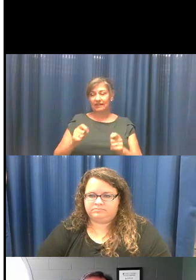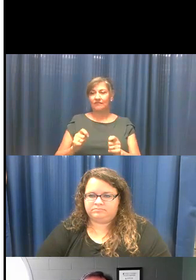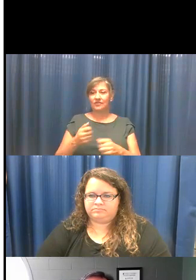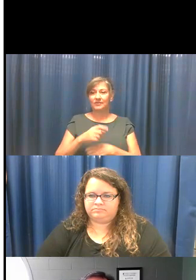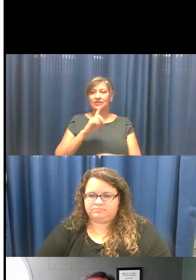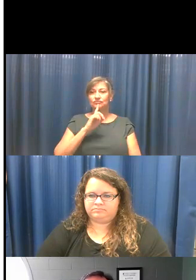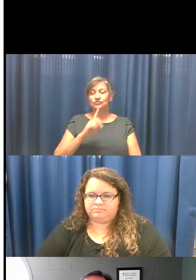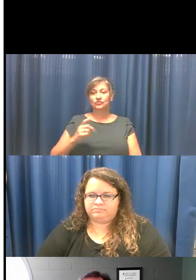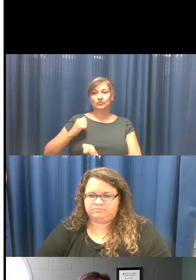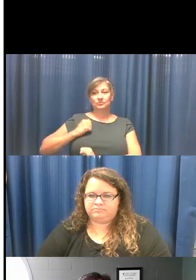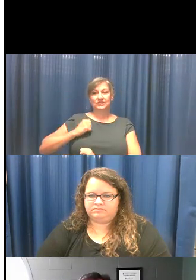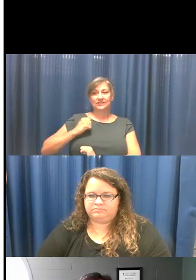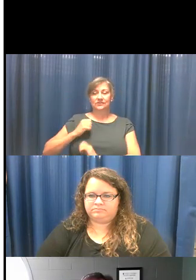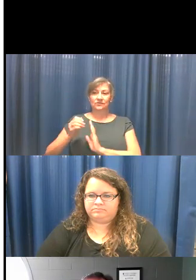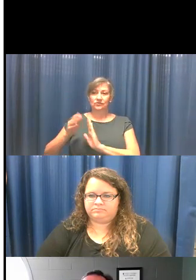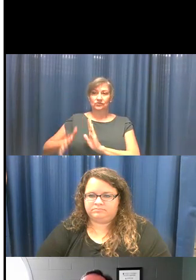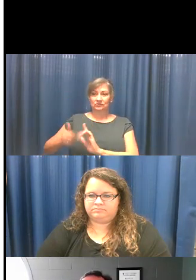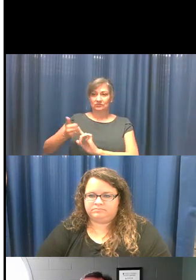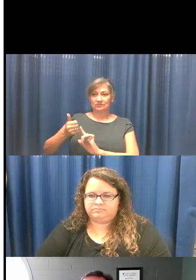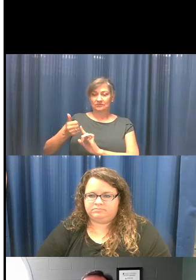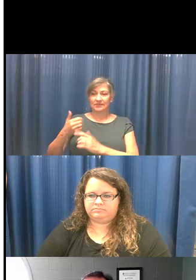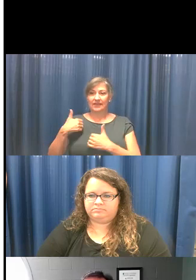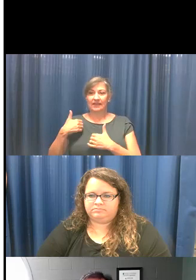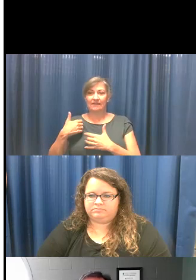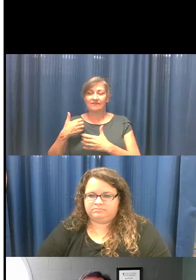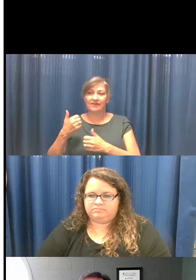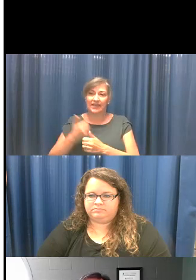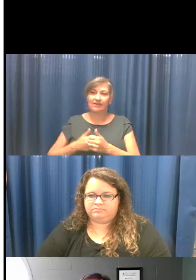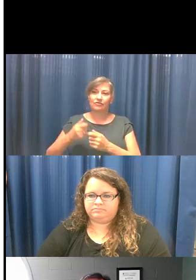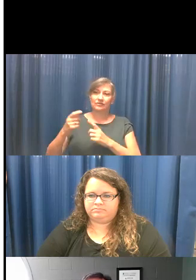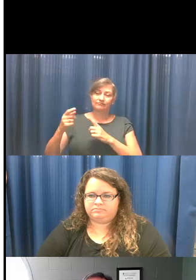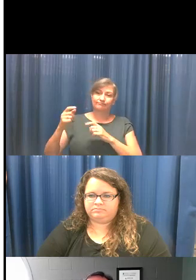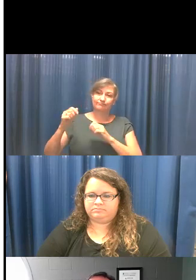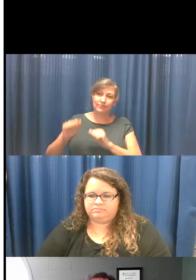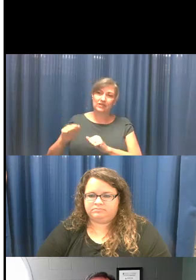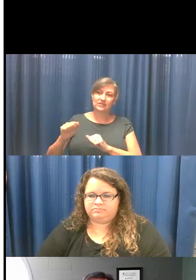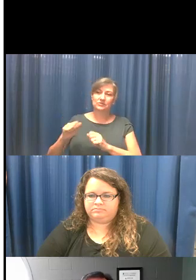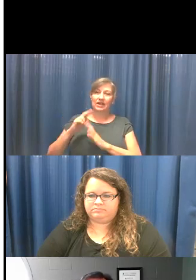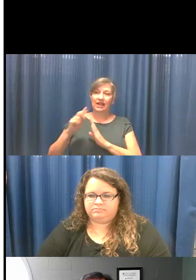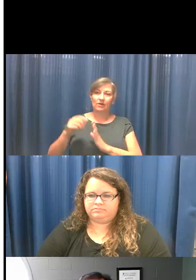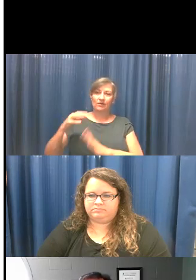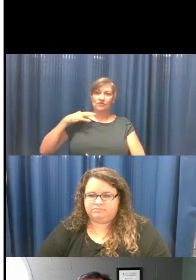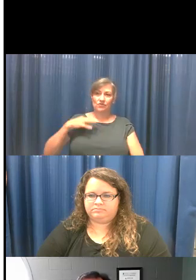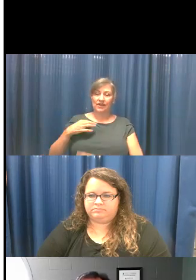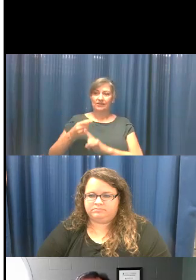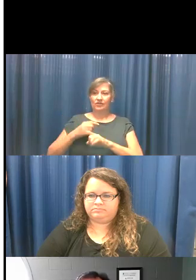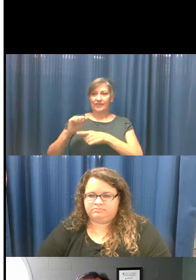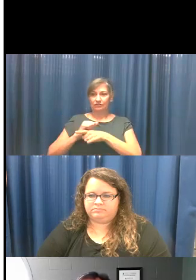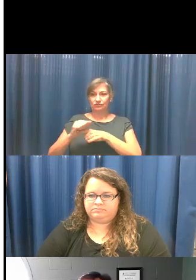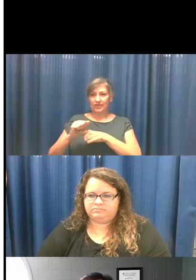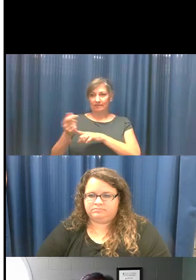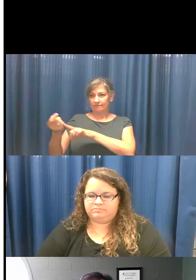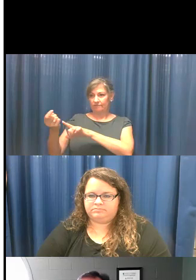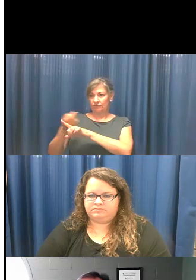military students get every possible hour of credit that they've earned from the training they receive in the